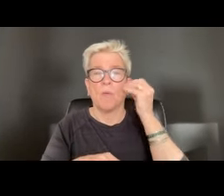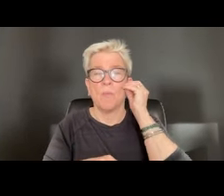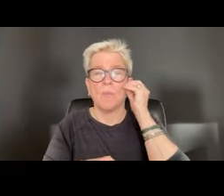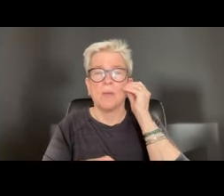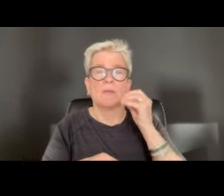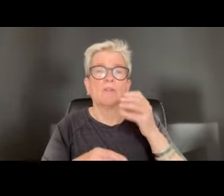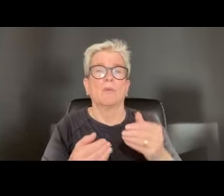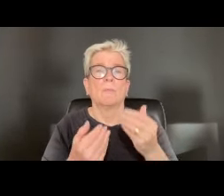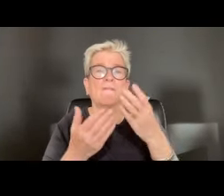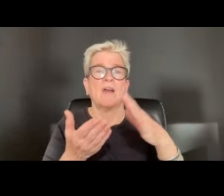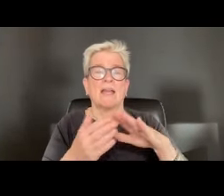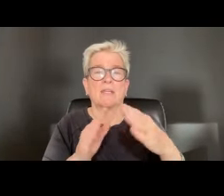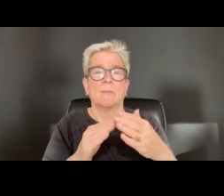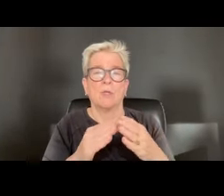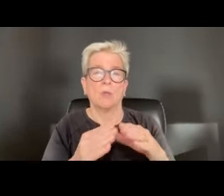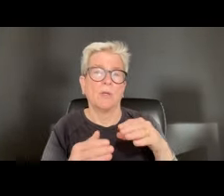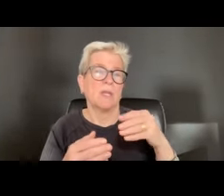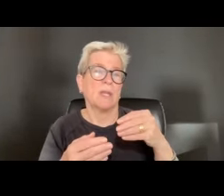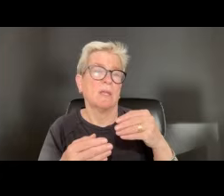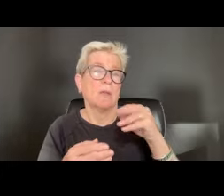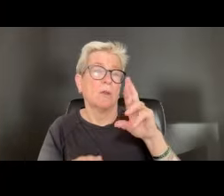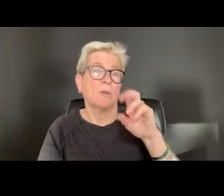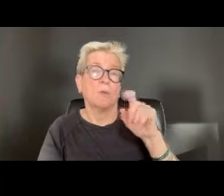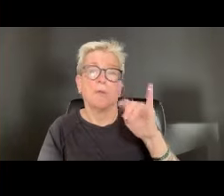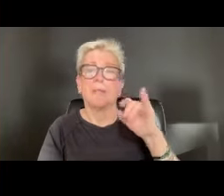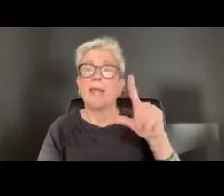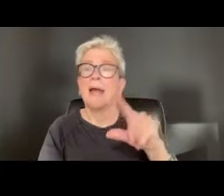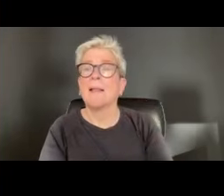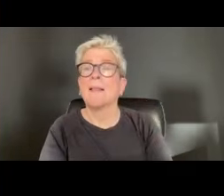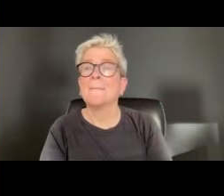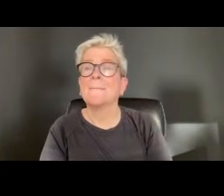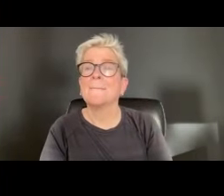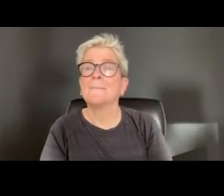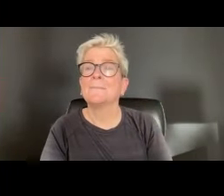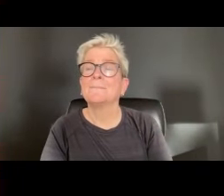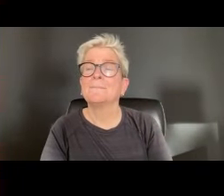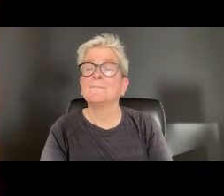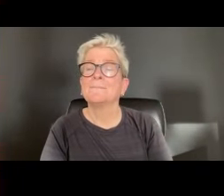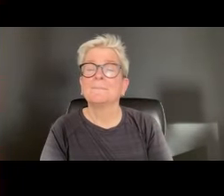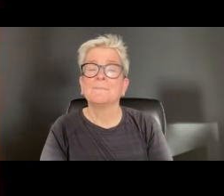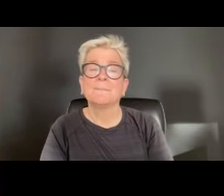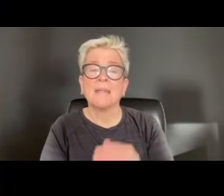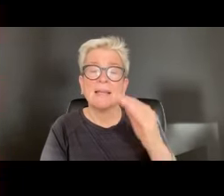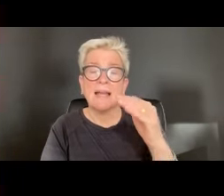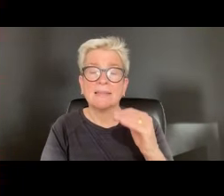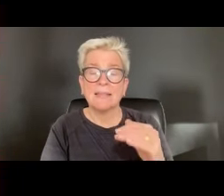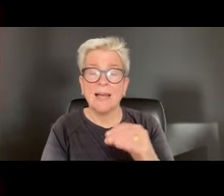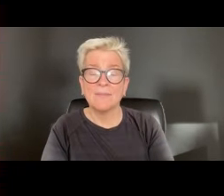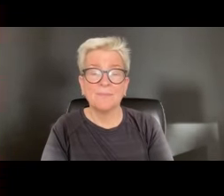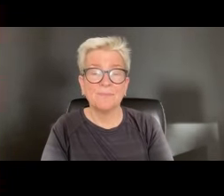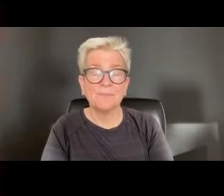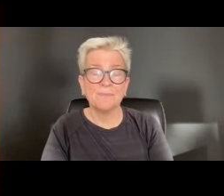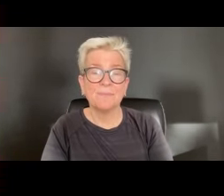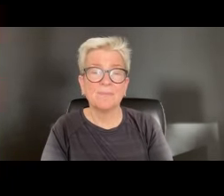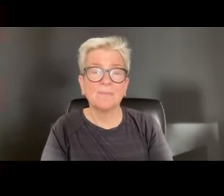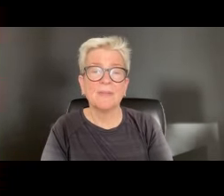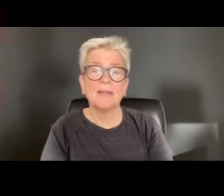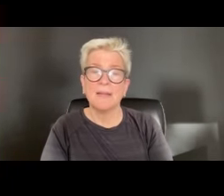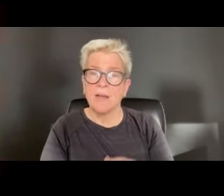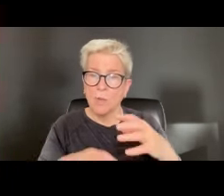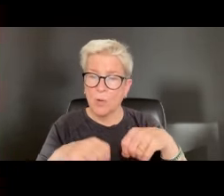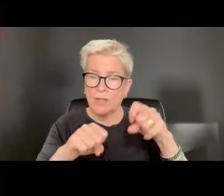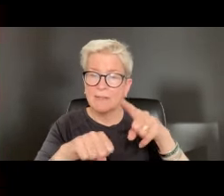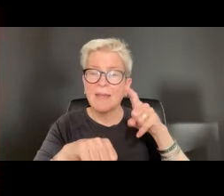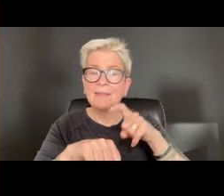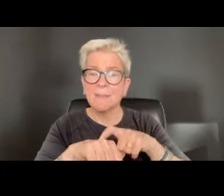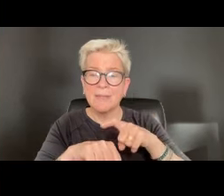retail. Next slide. So now we're going to take some time